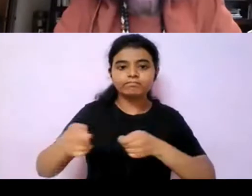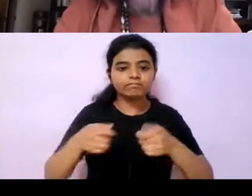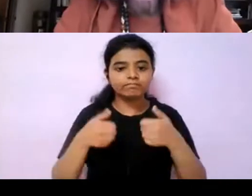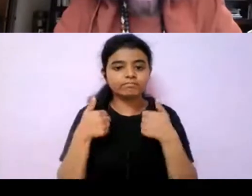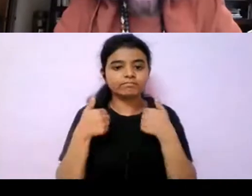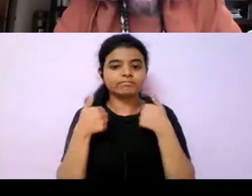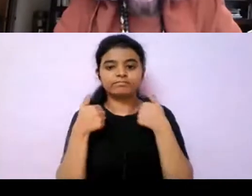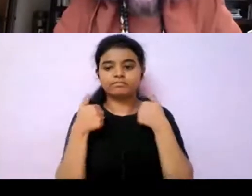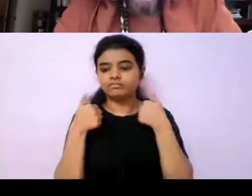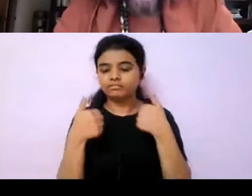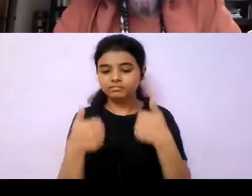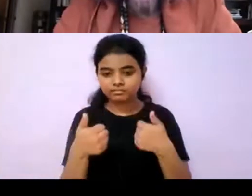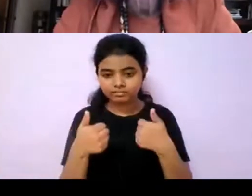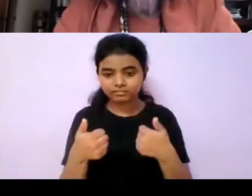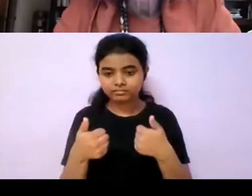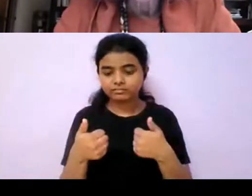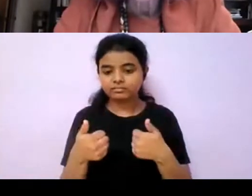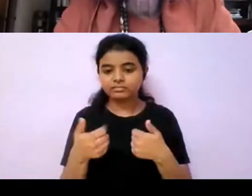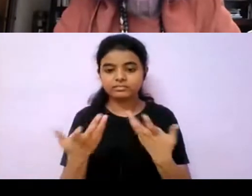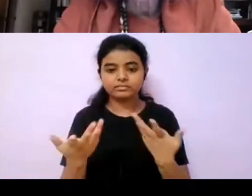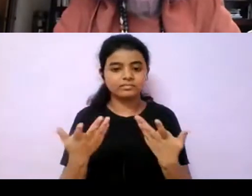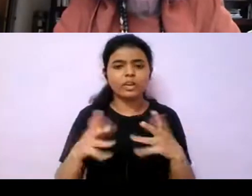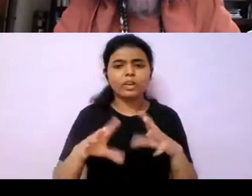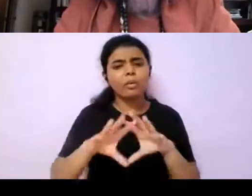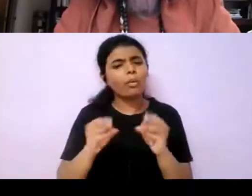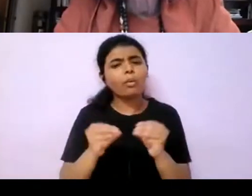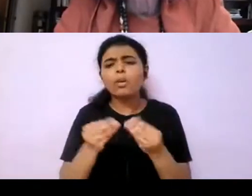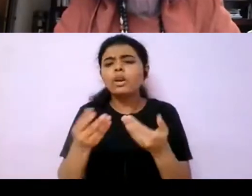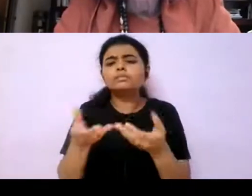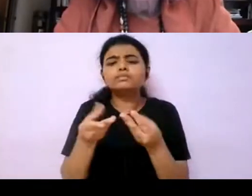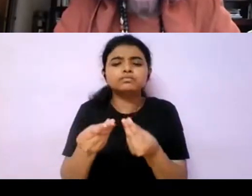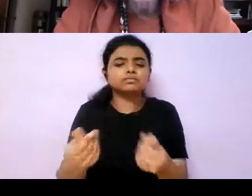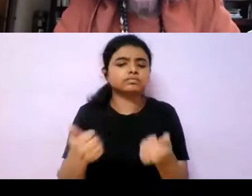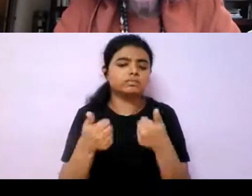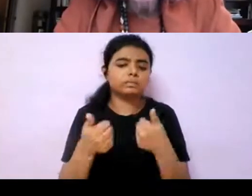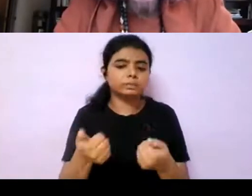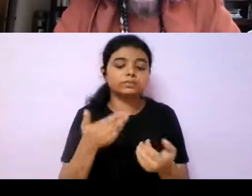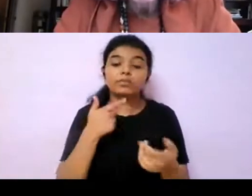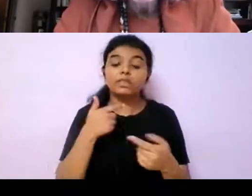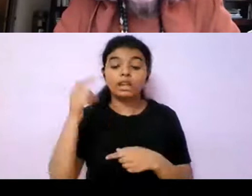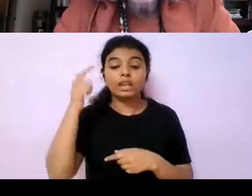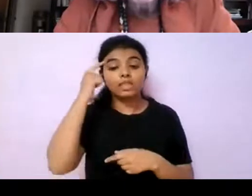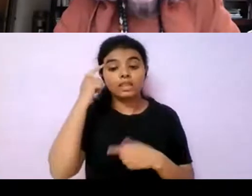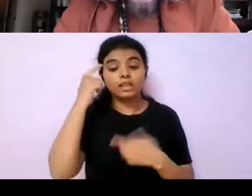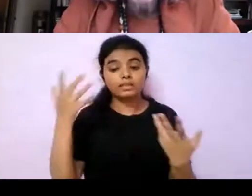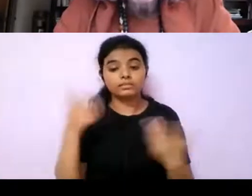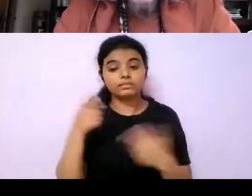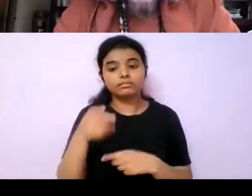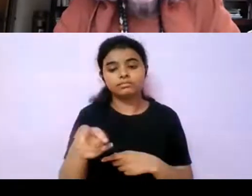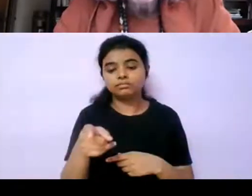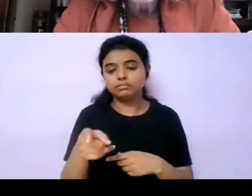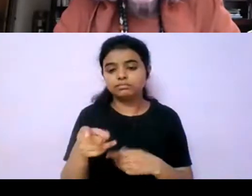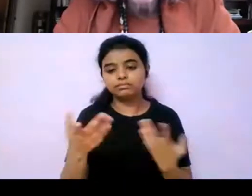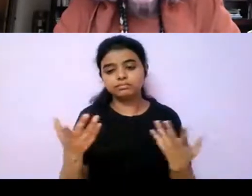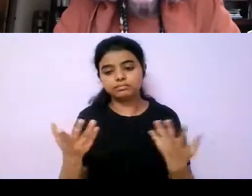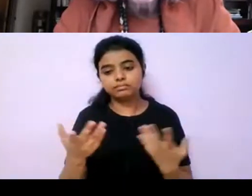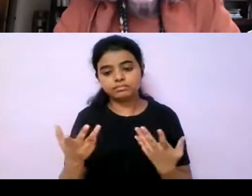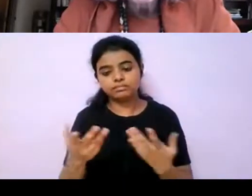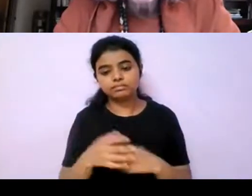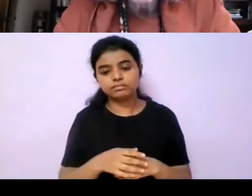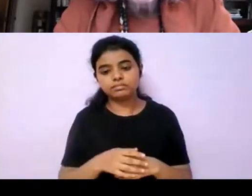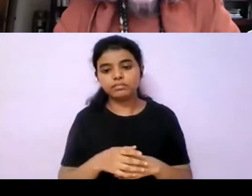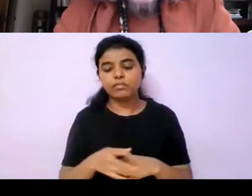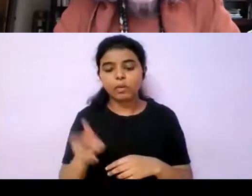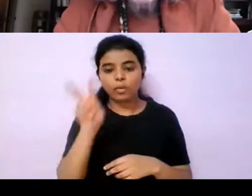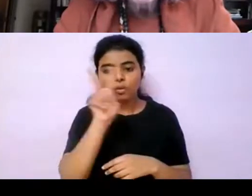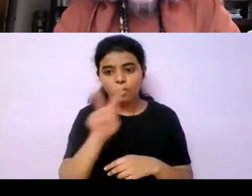such dexterity, poise, and ease. I think you were absolutely right when you read out